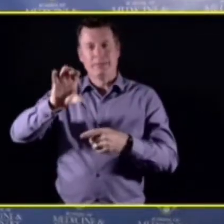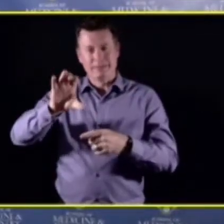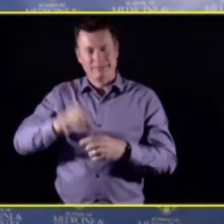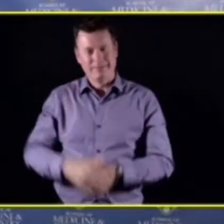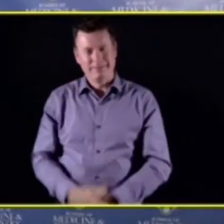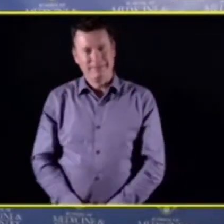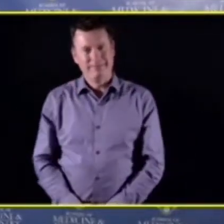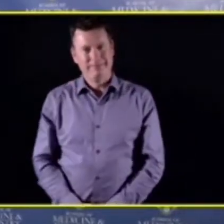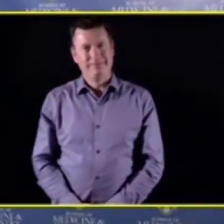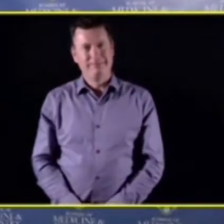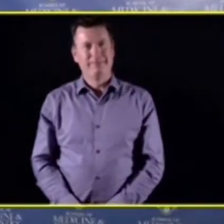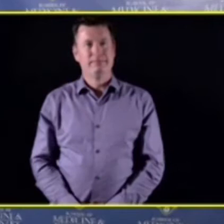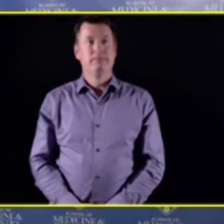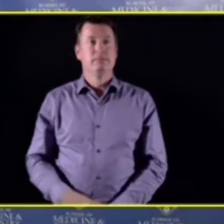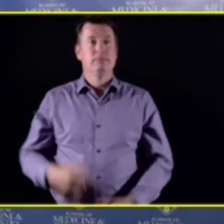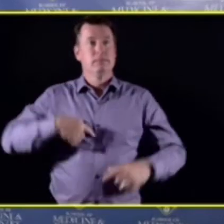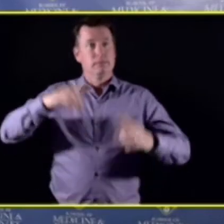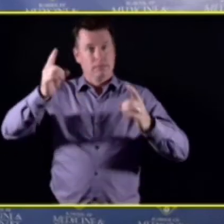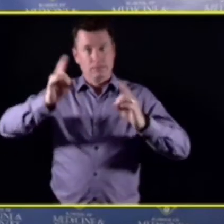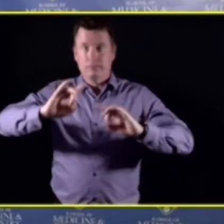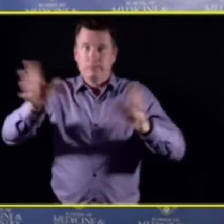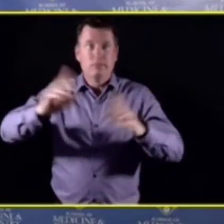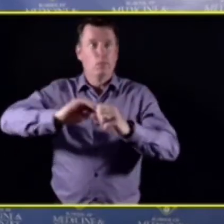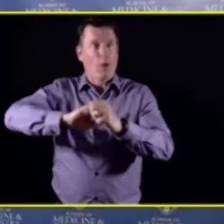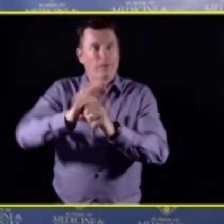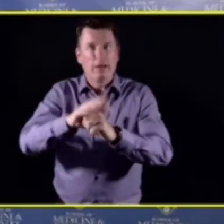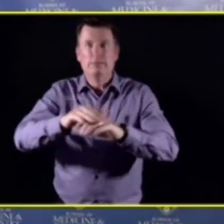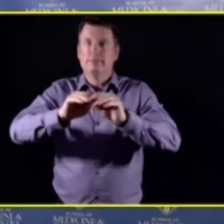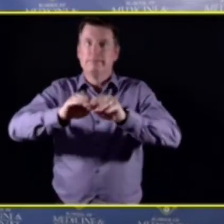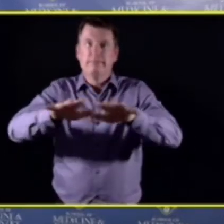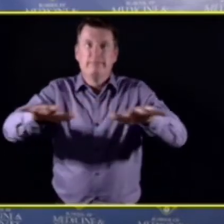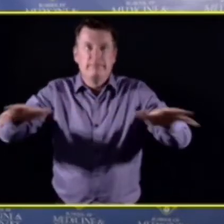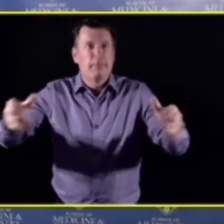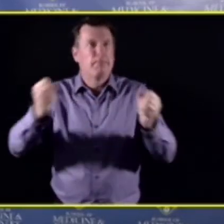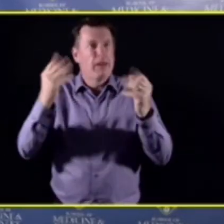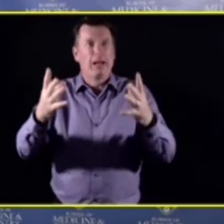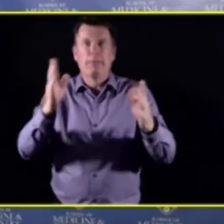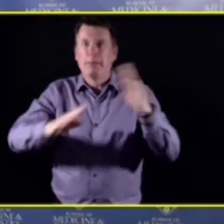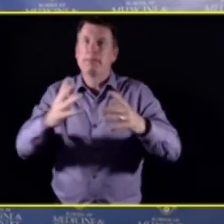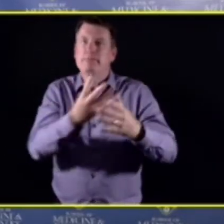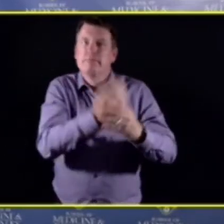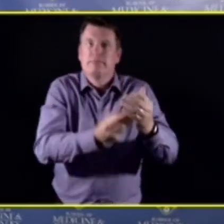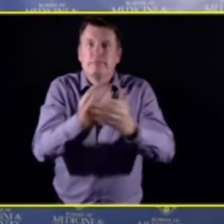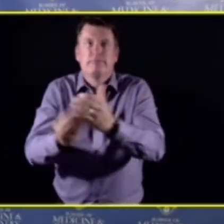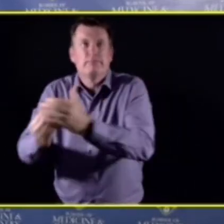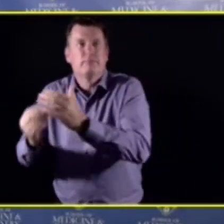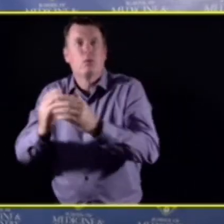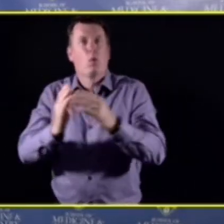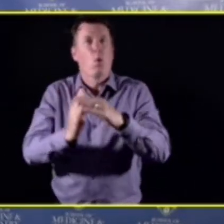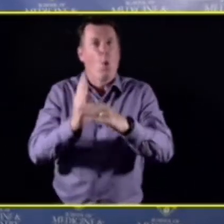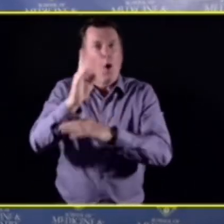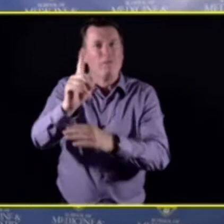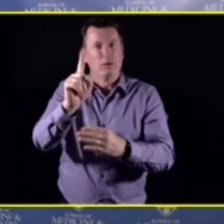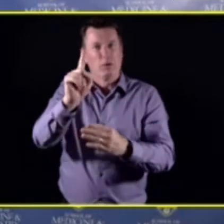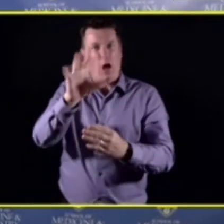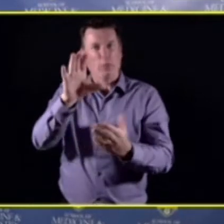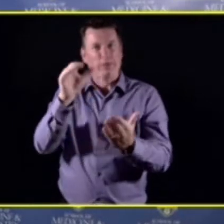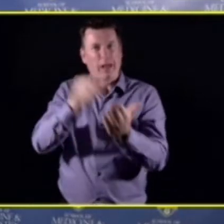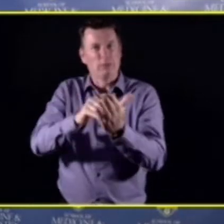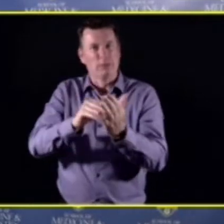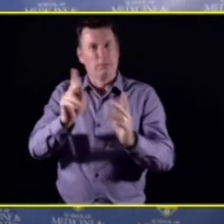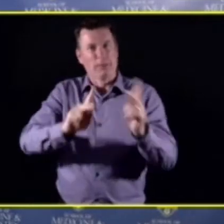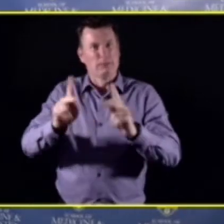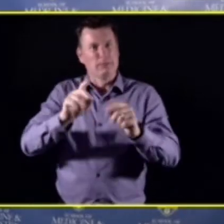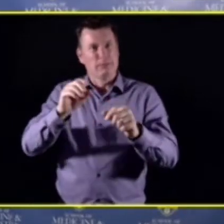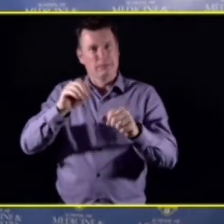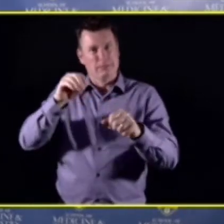losses from COVID-19 worldwide, including nearly 100,000 deaths in the US, there are success stories. People who have been